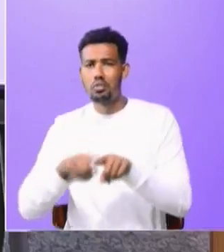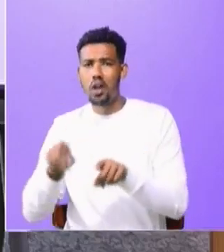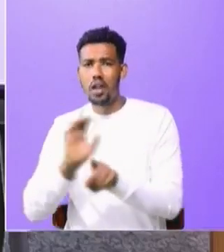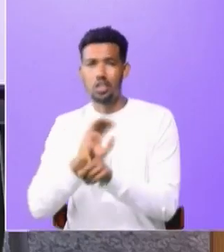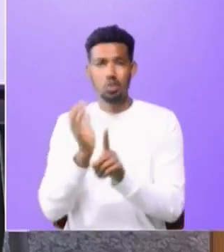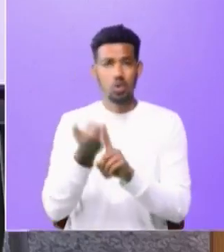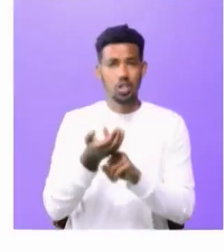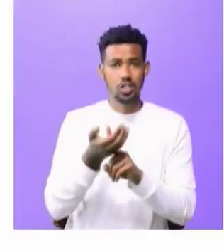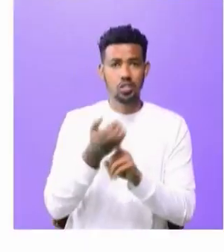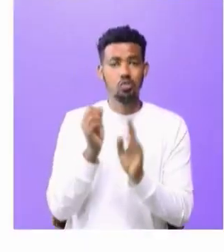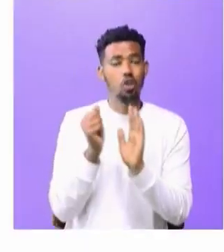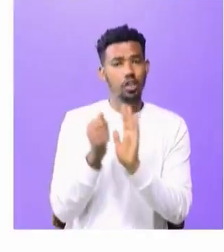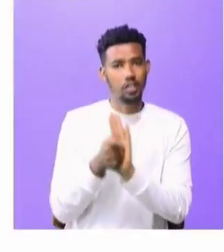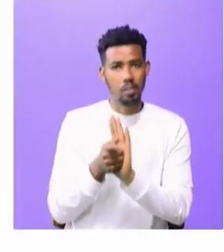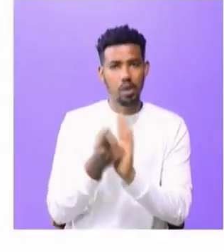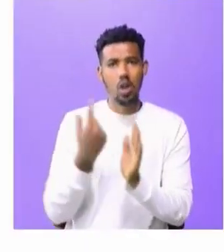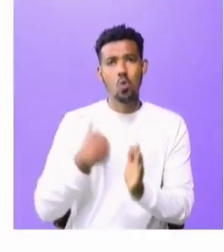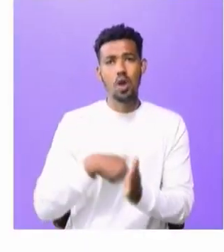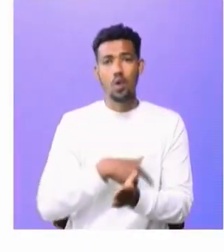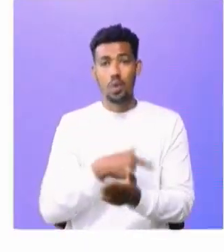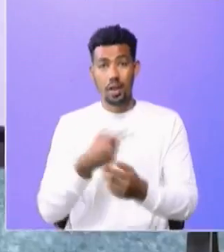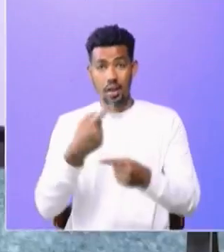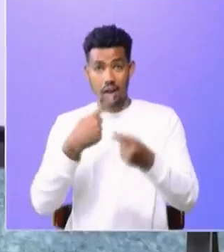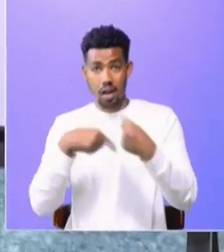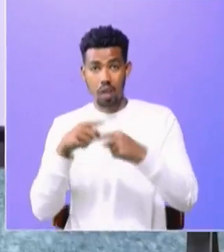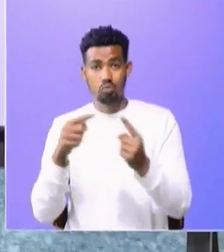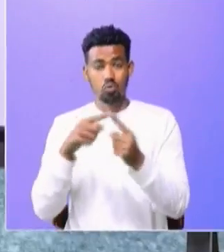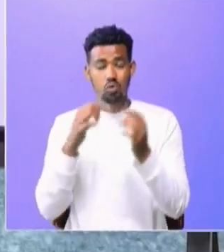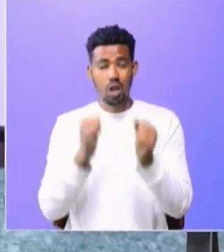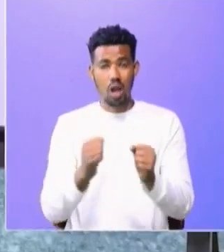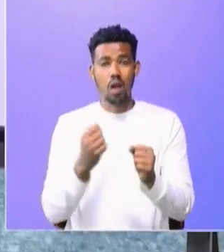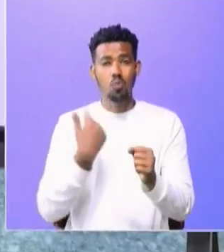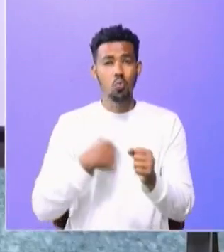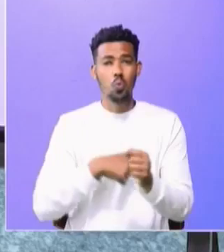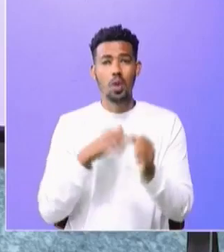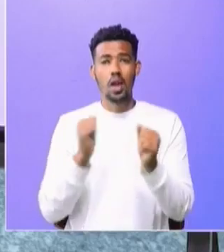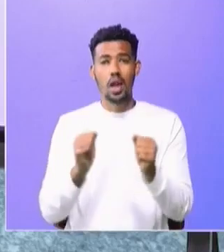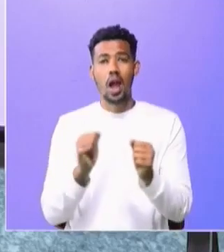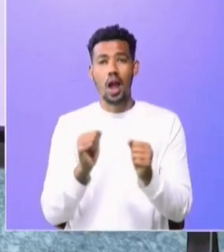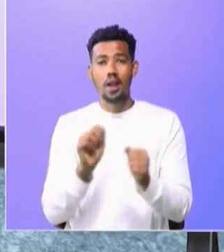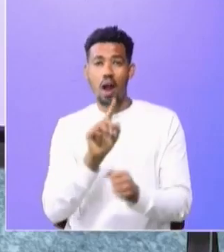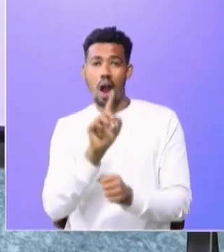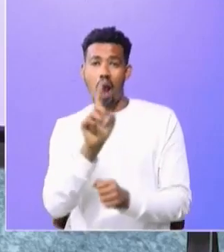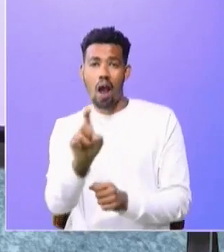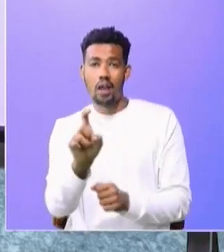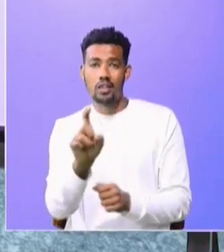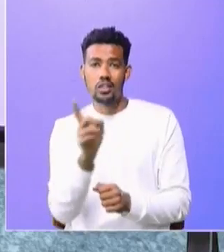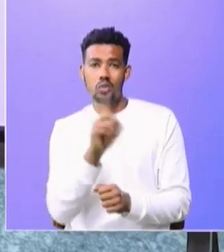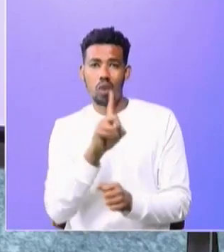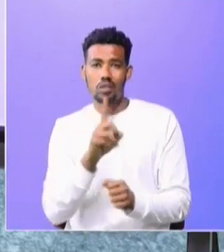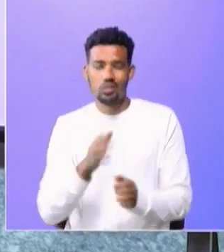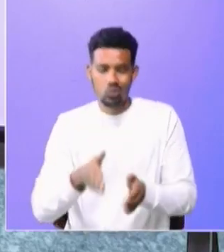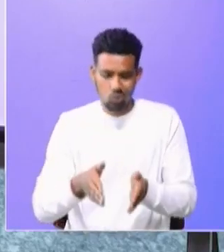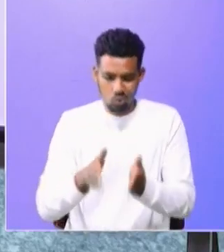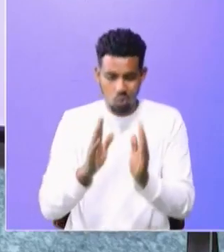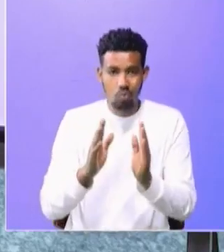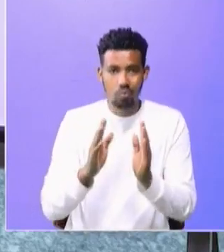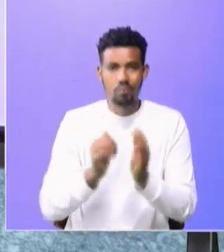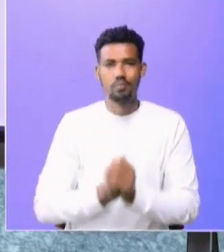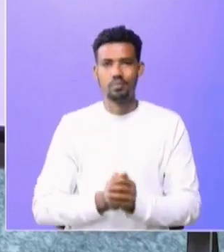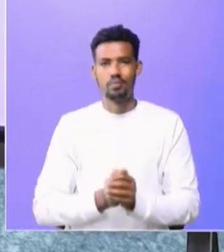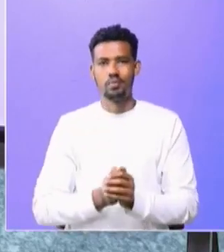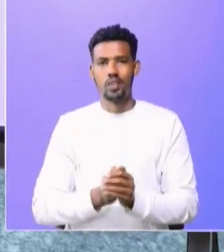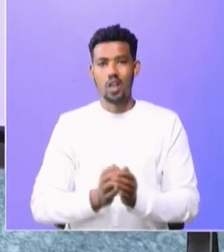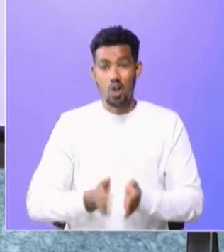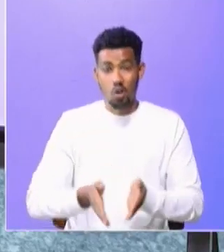situations. For example, when we come to can, we can ask permission by using can. When you are